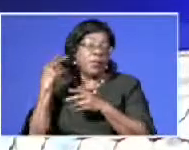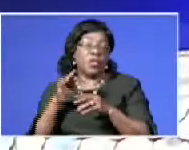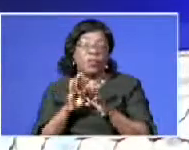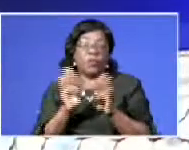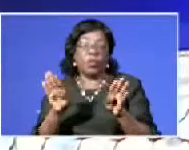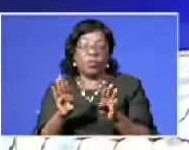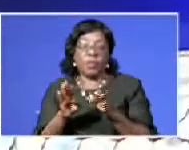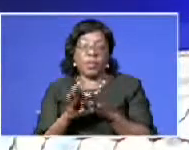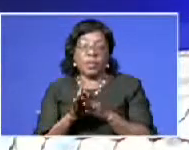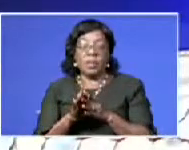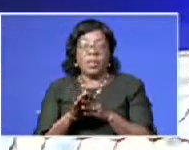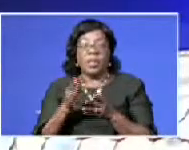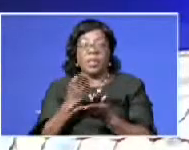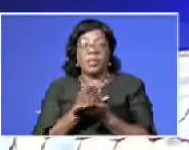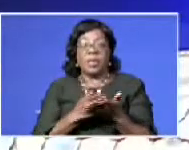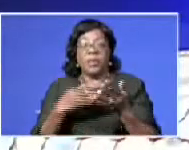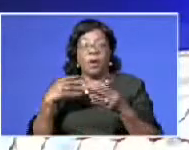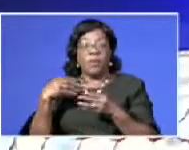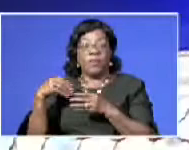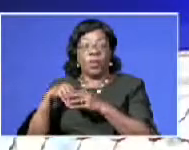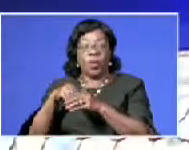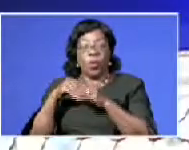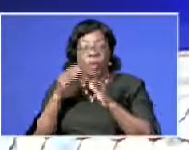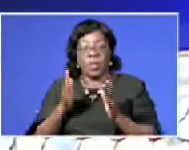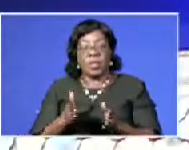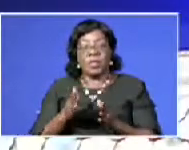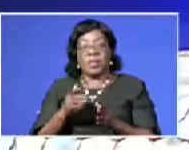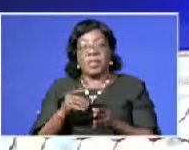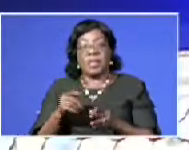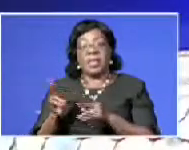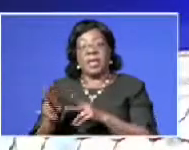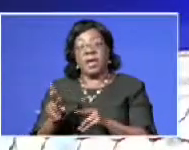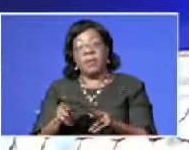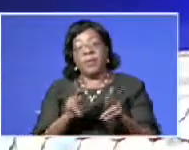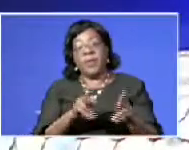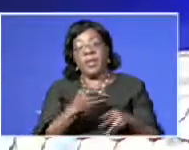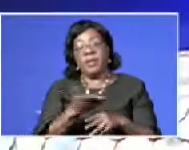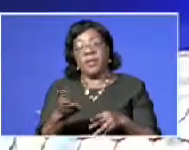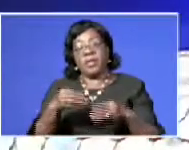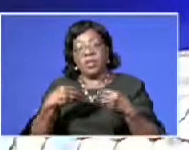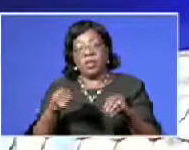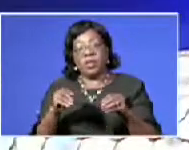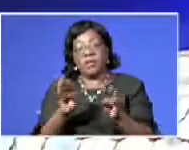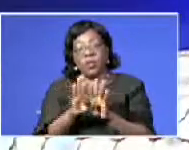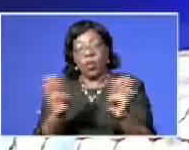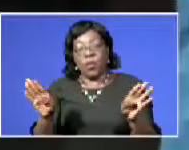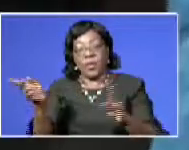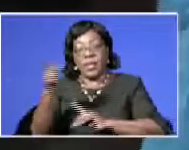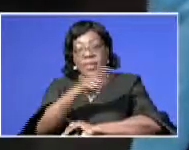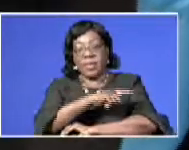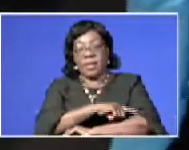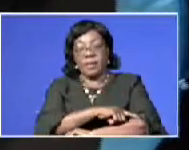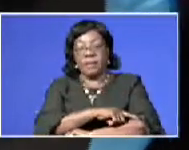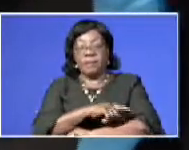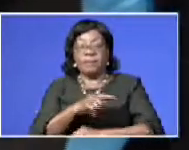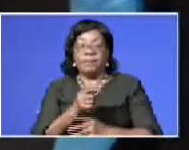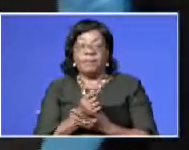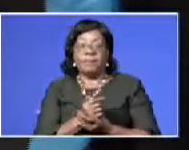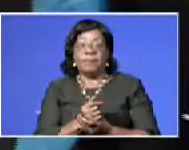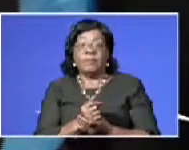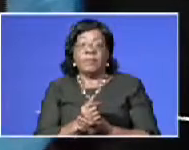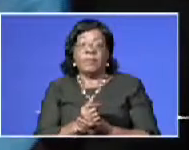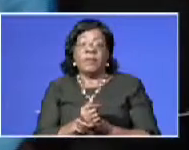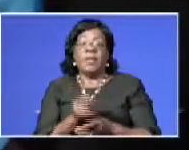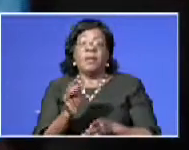few proprietors spoke with our Amajal Knowles as they prepared their stores for opening day. Monday will mark the start of